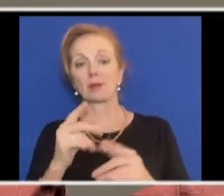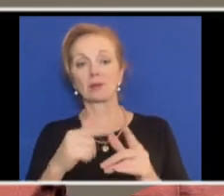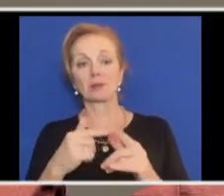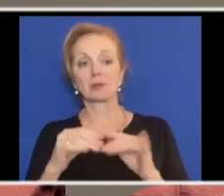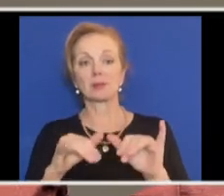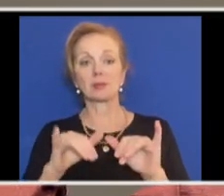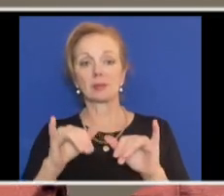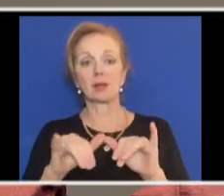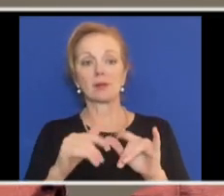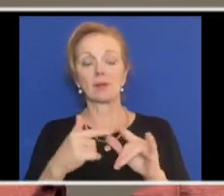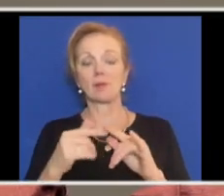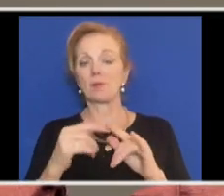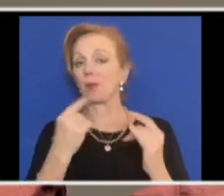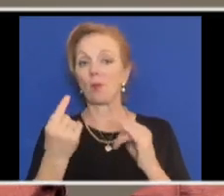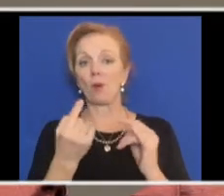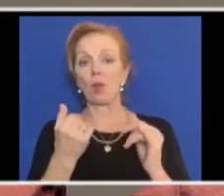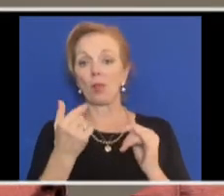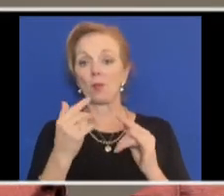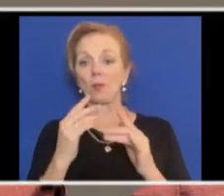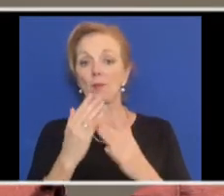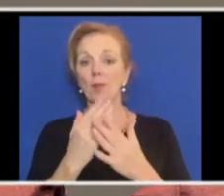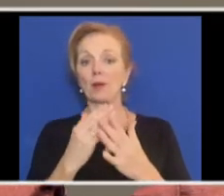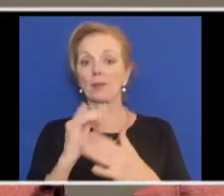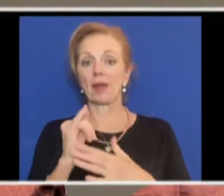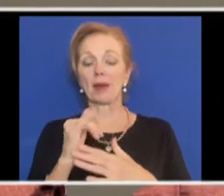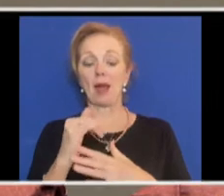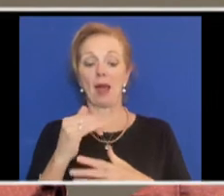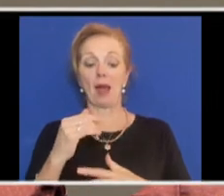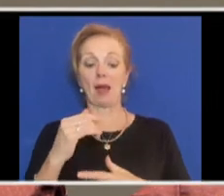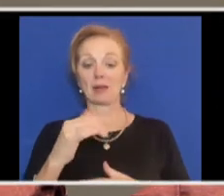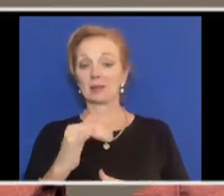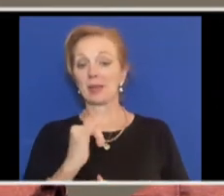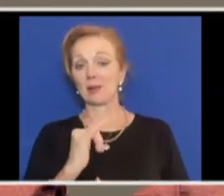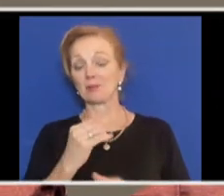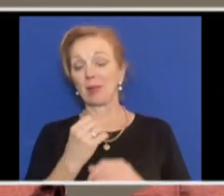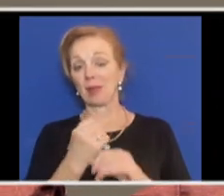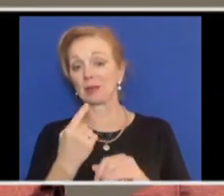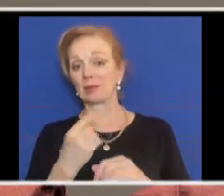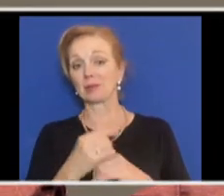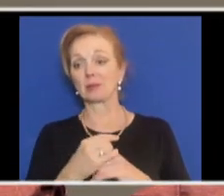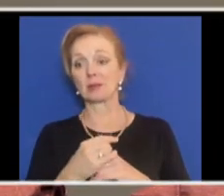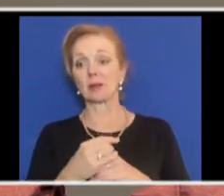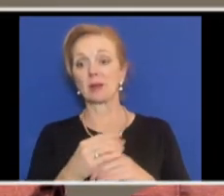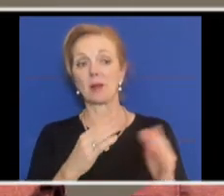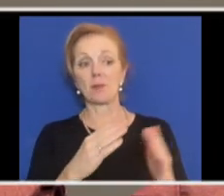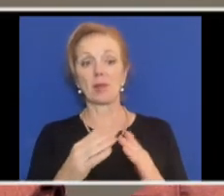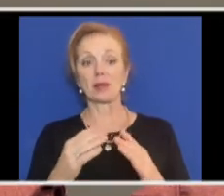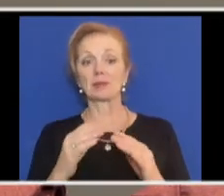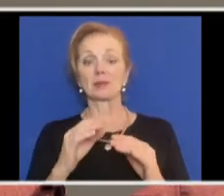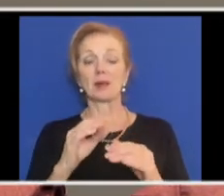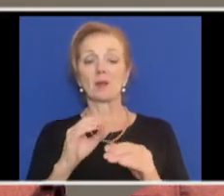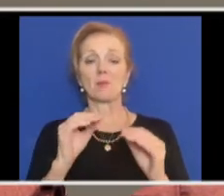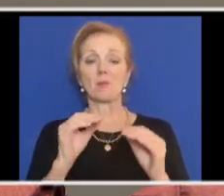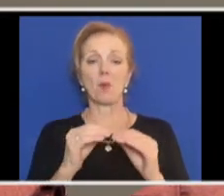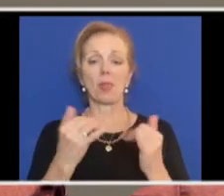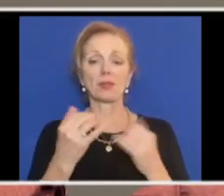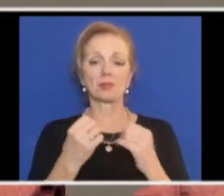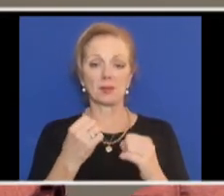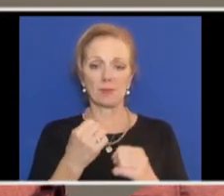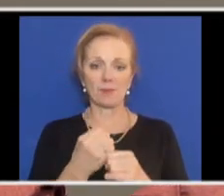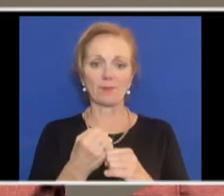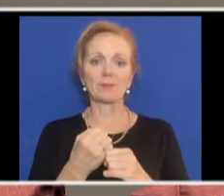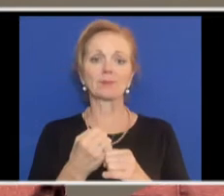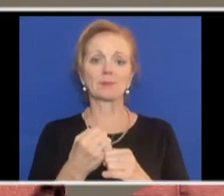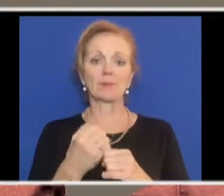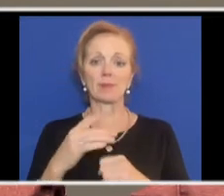we were all a part of you were a part of that I was a part of that last year and there's plans for even more this year so I feel